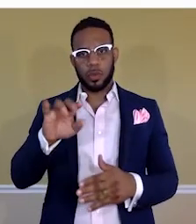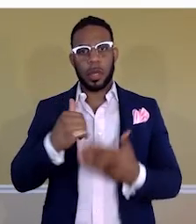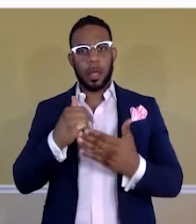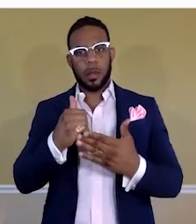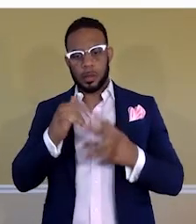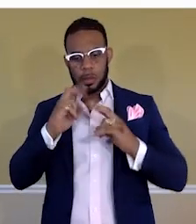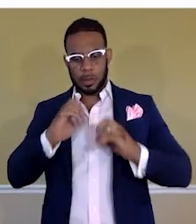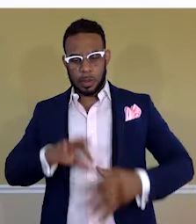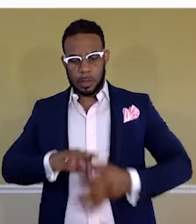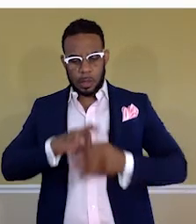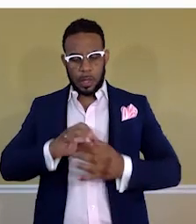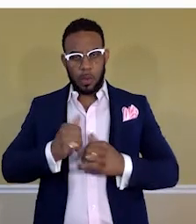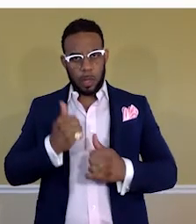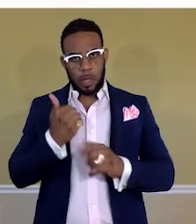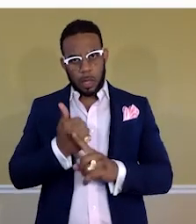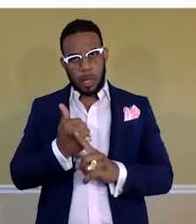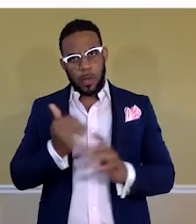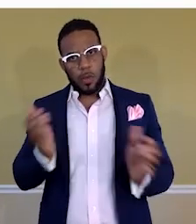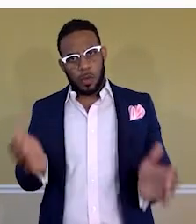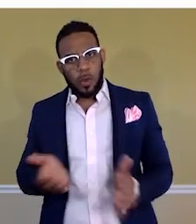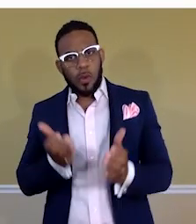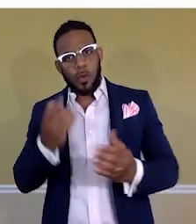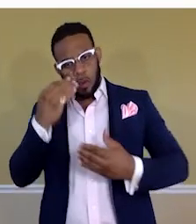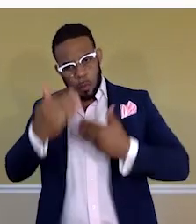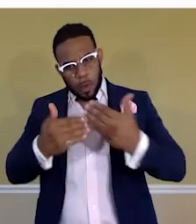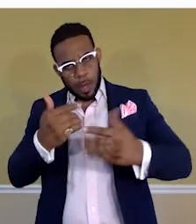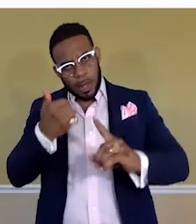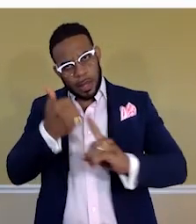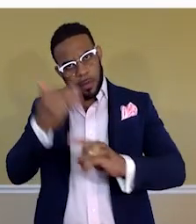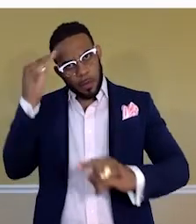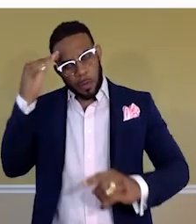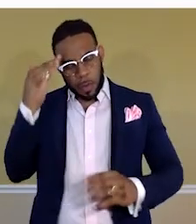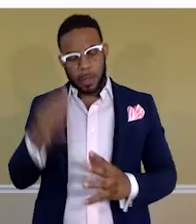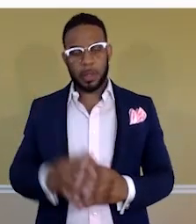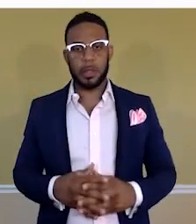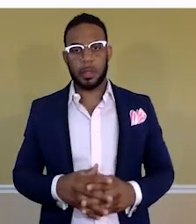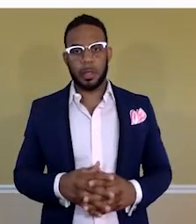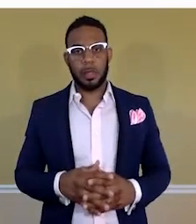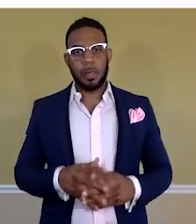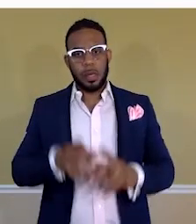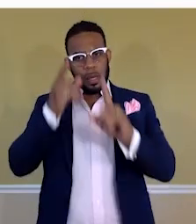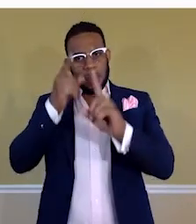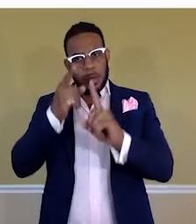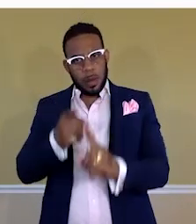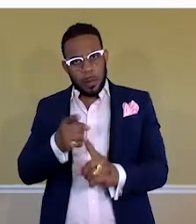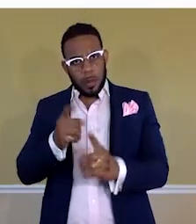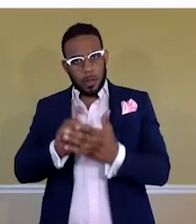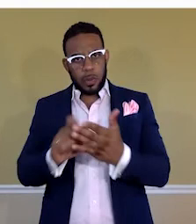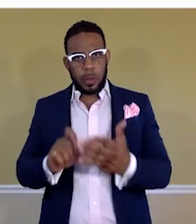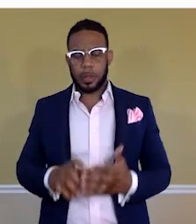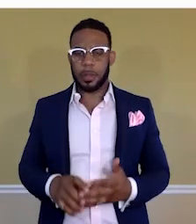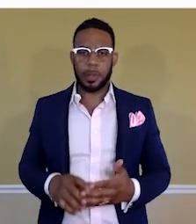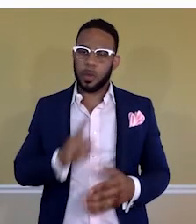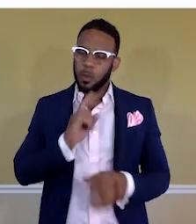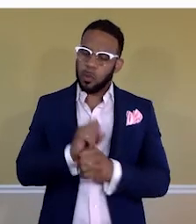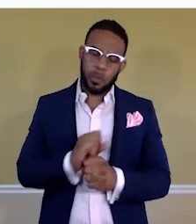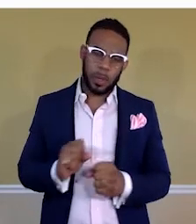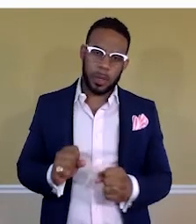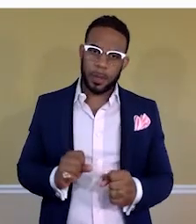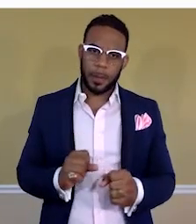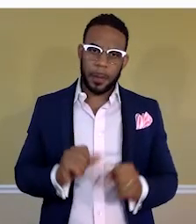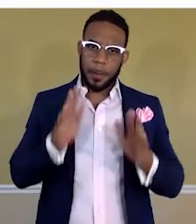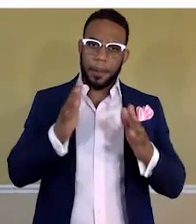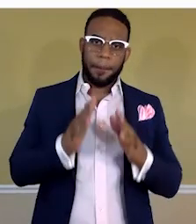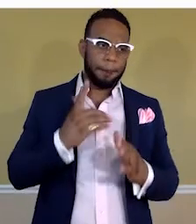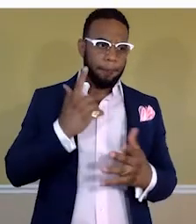to check in with yourself and cultivate a process of self-awareness. Bullet journaling is a